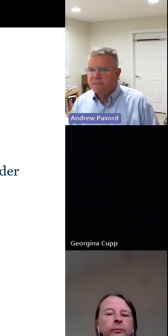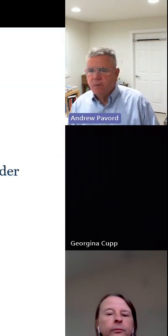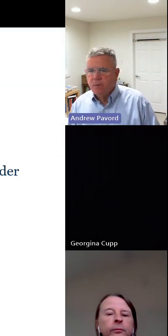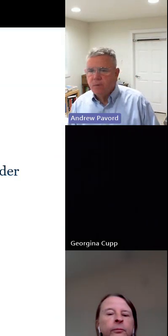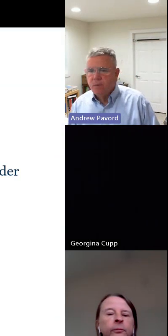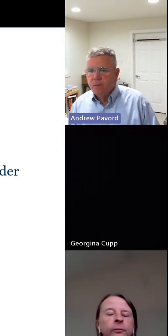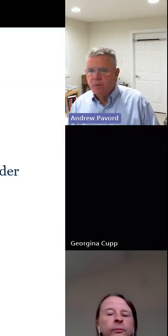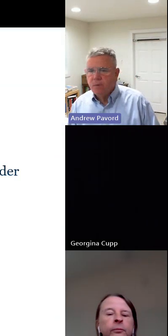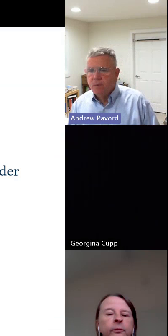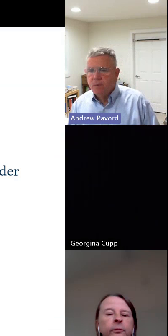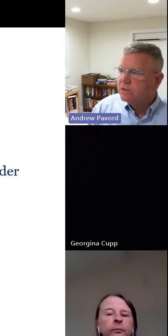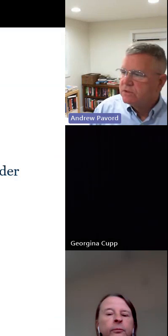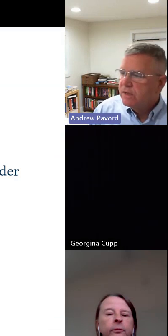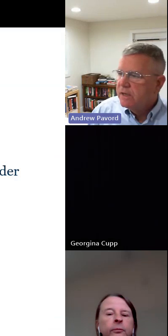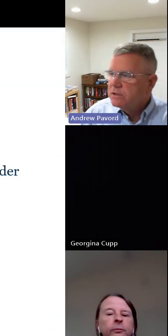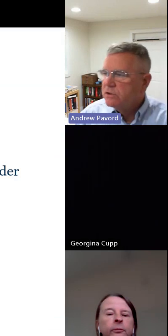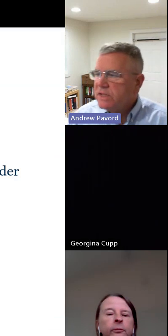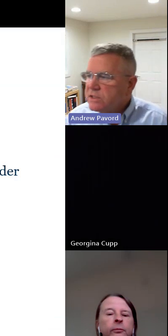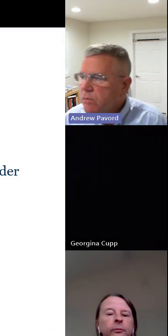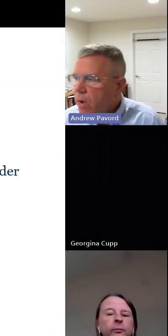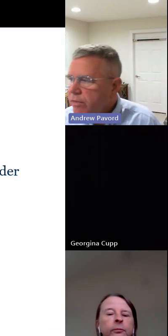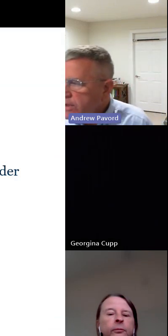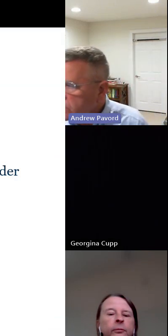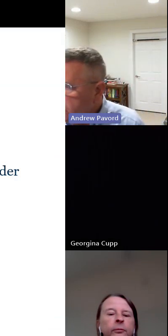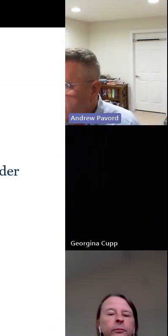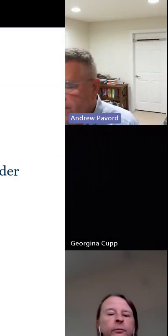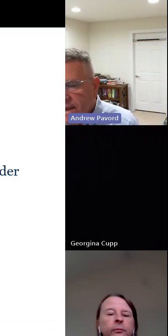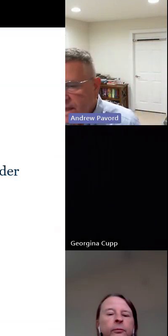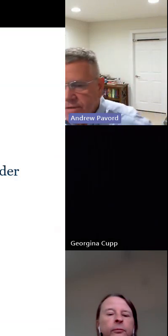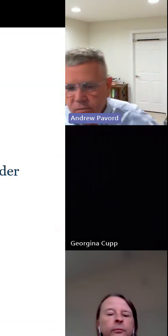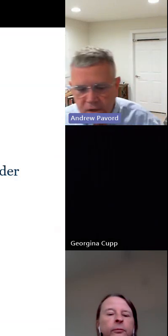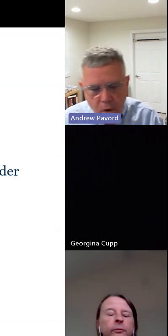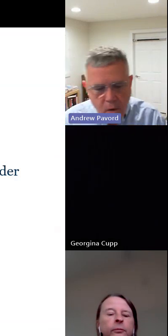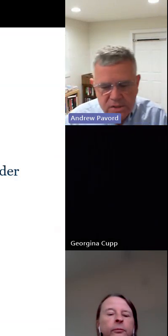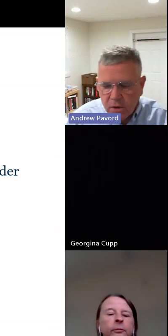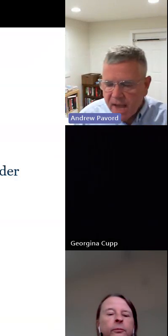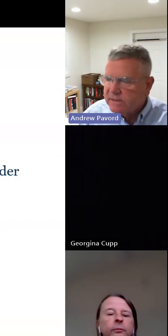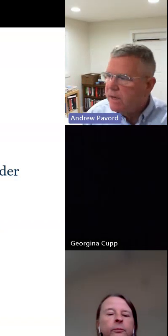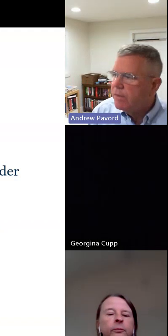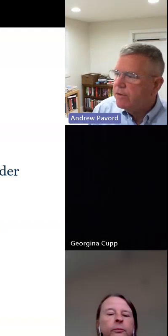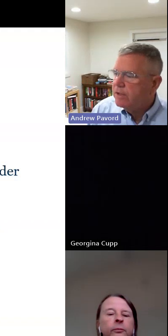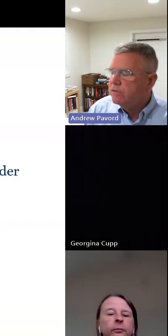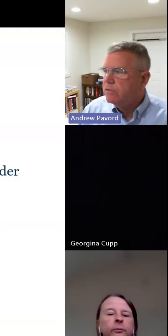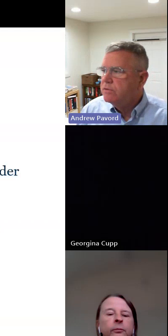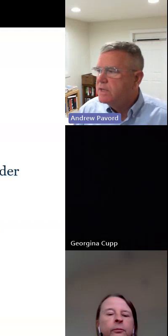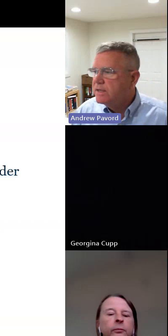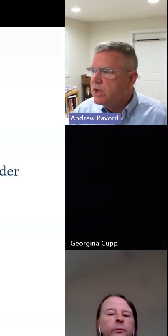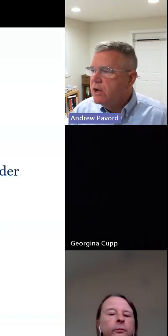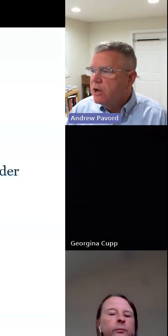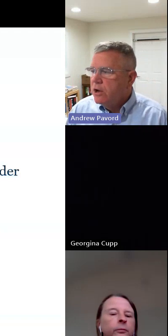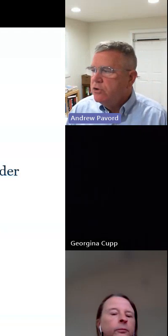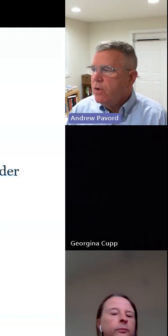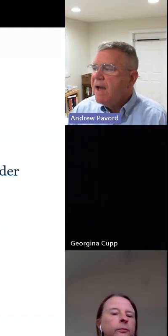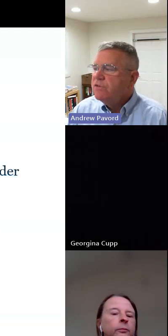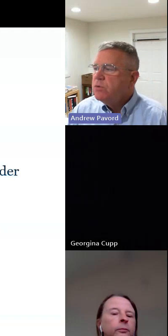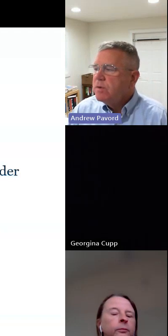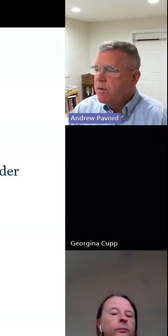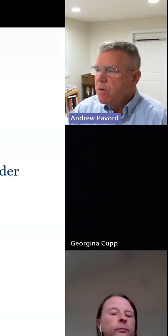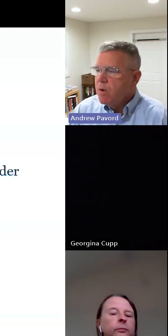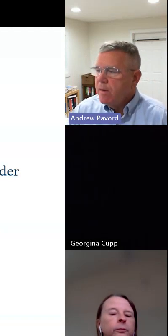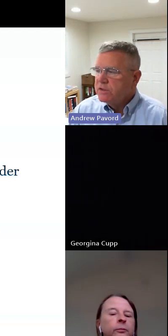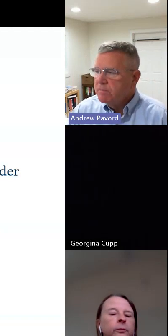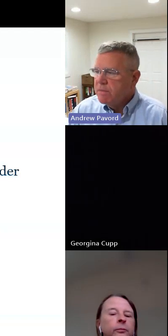require SF-133 reports? So section 132 of A11, we always go back to 132, says you